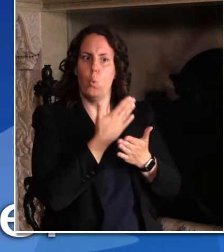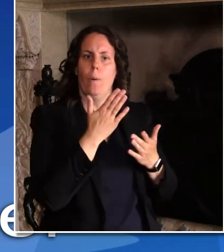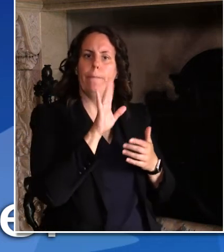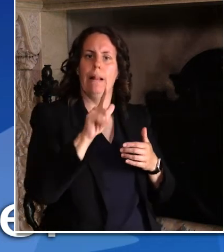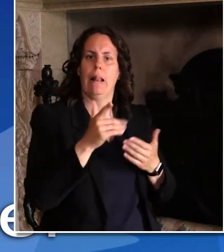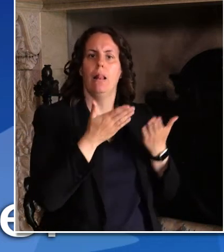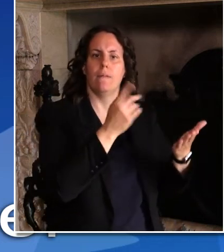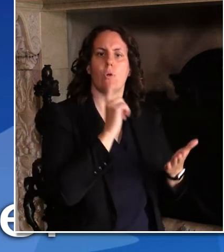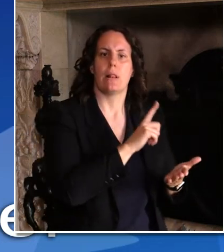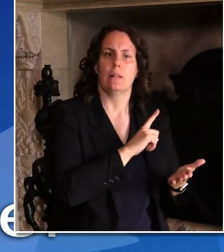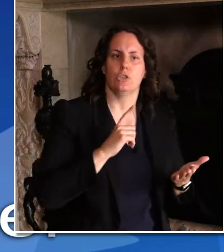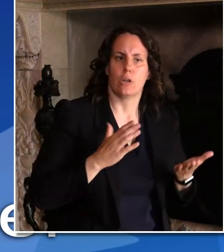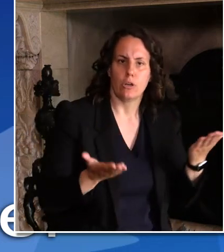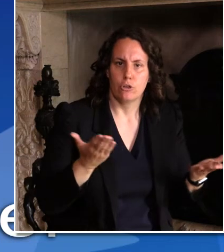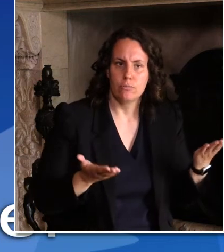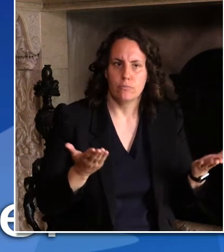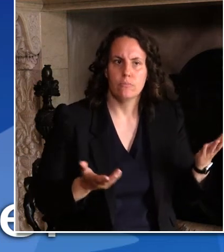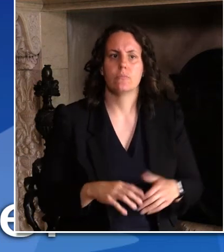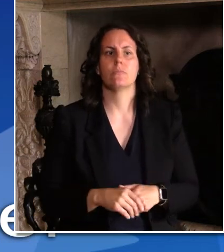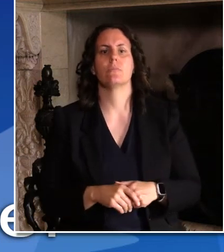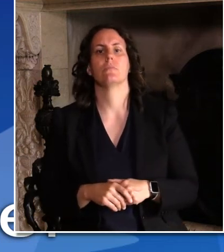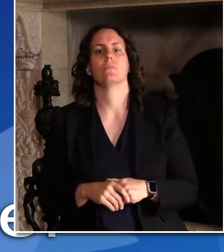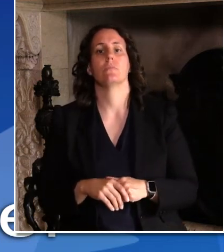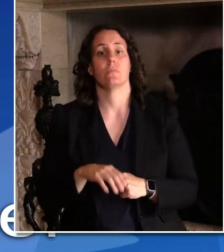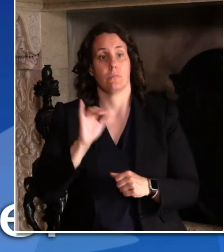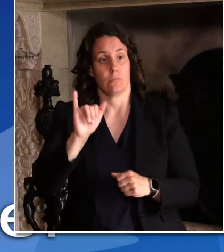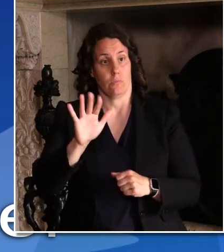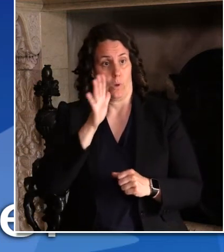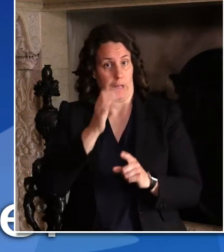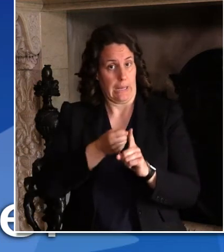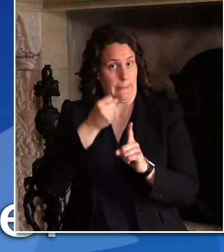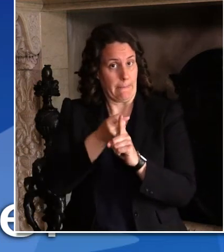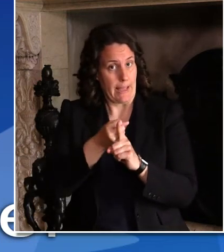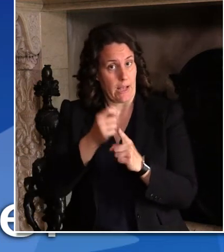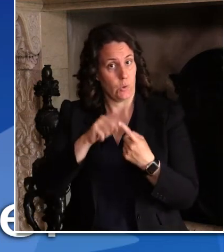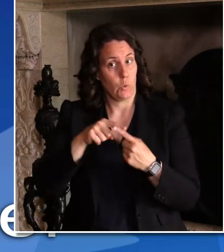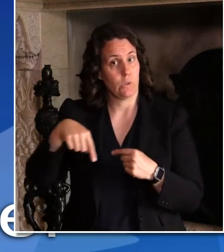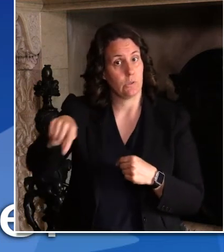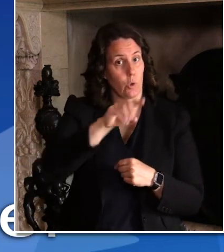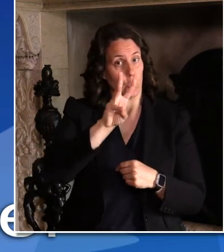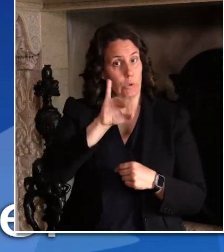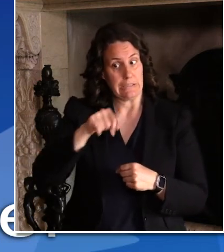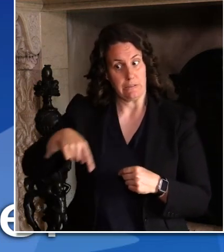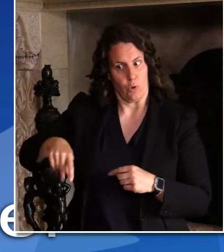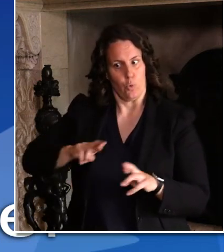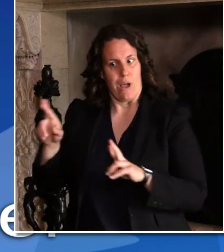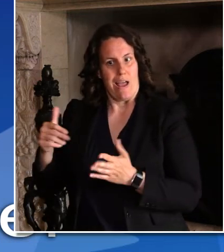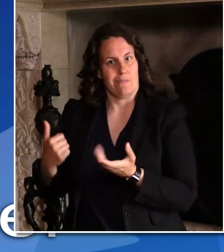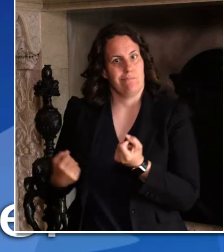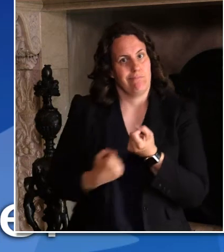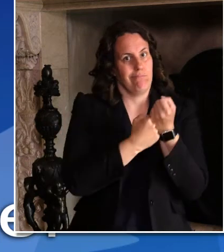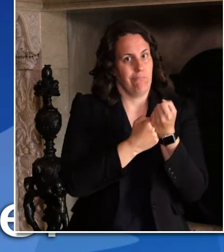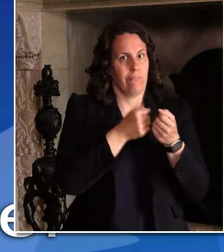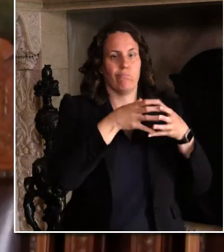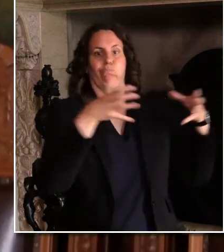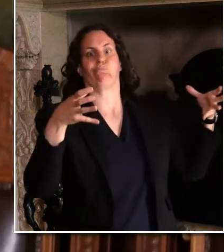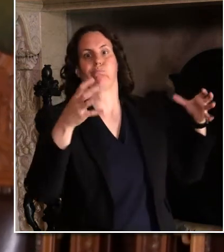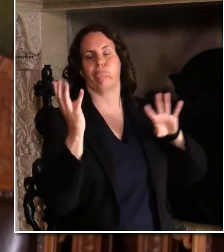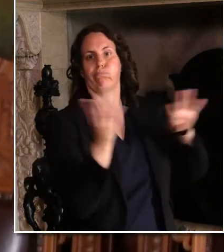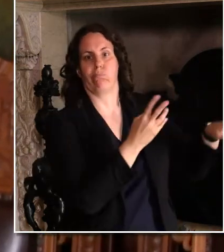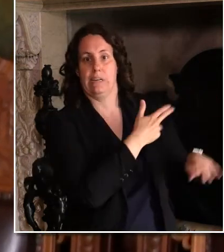to any additional surges that could happen later? Sure, this is Brian Nelson. So